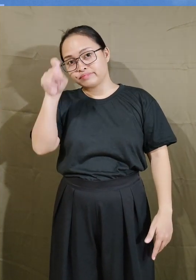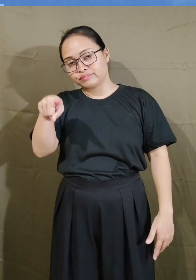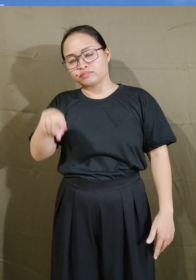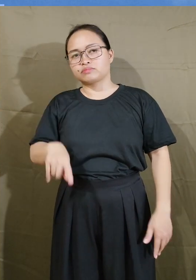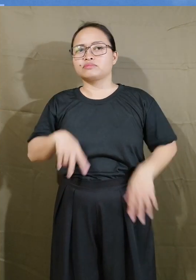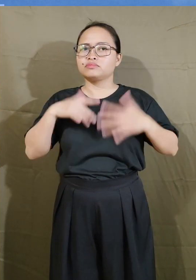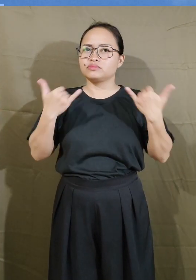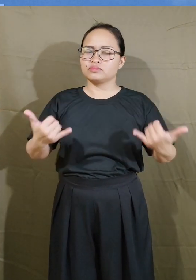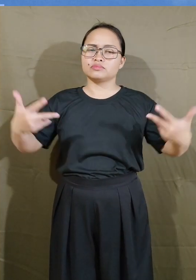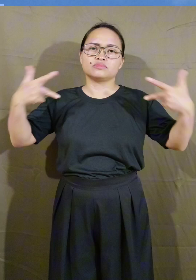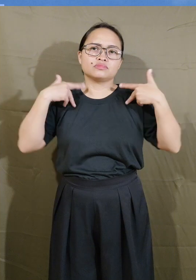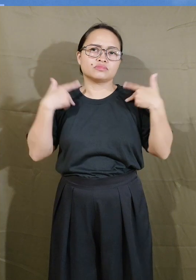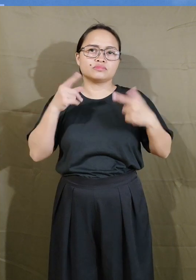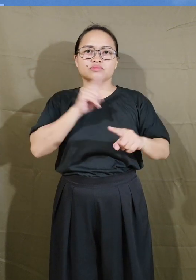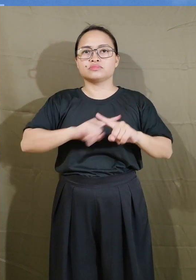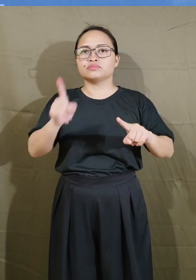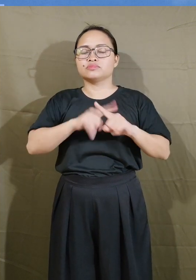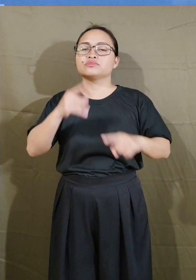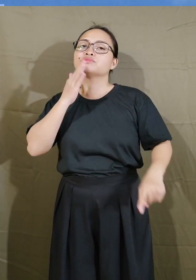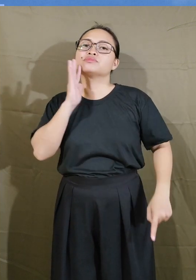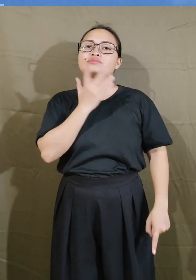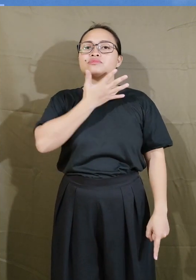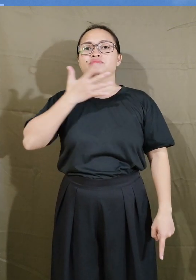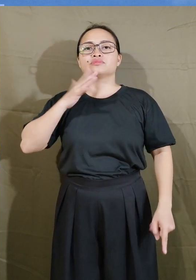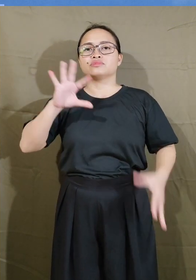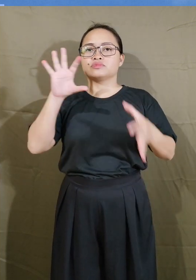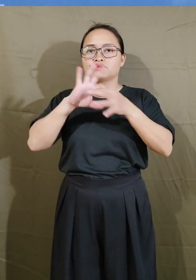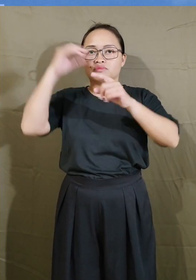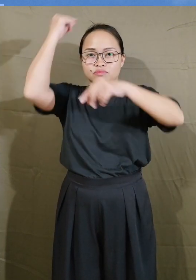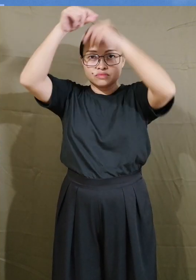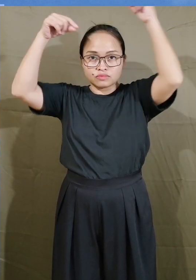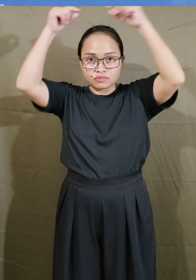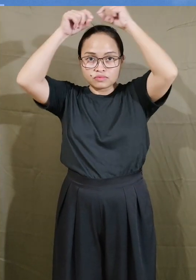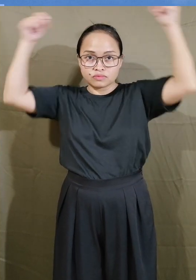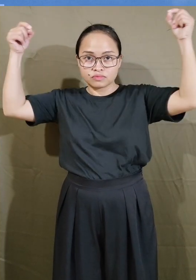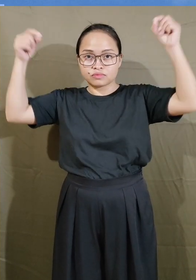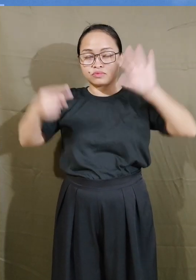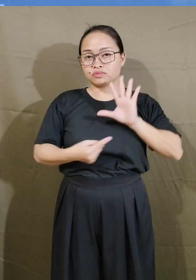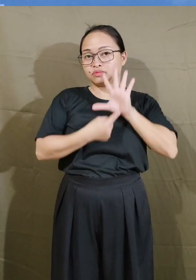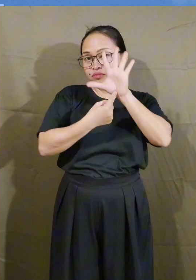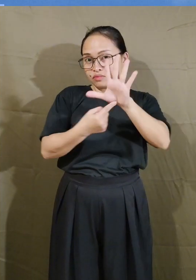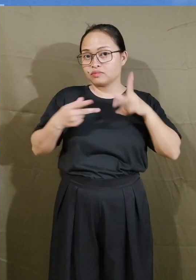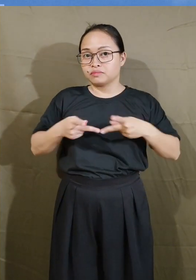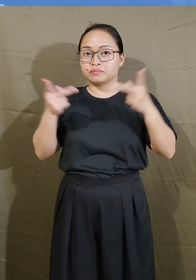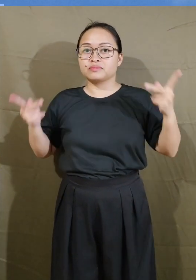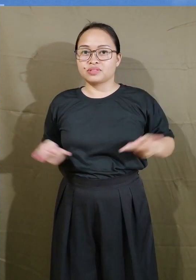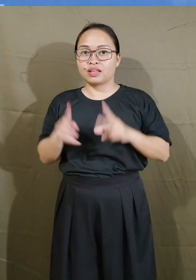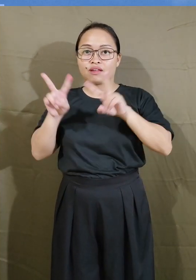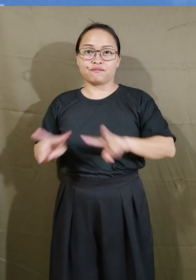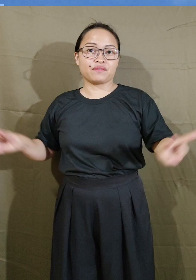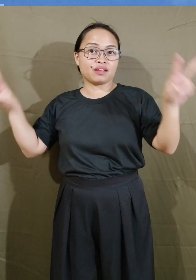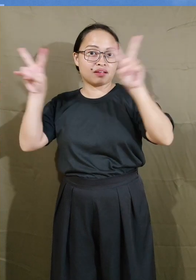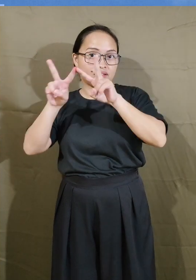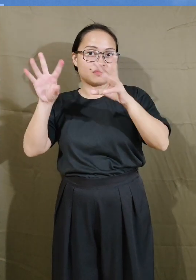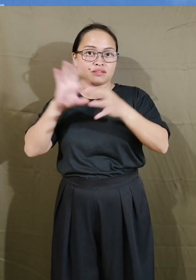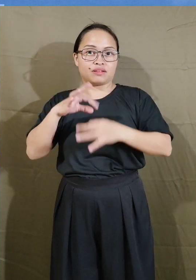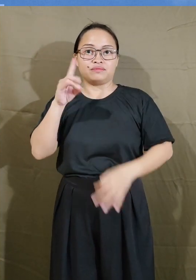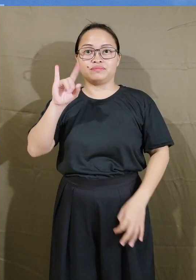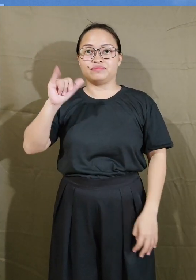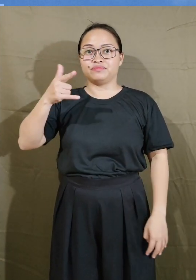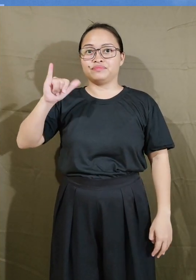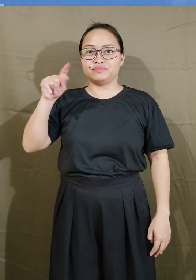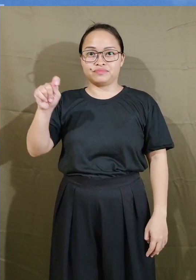Now we have different colors of ribbons to represent the place value of digits.